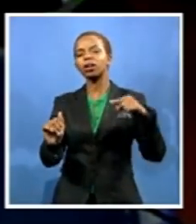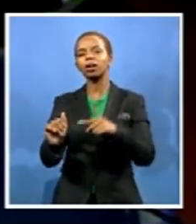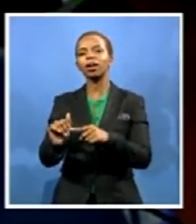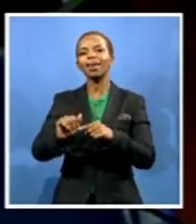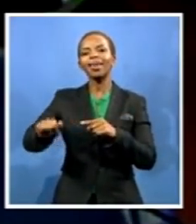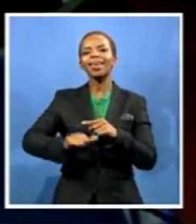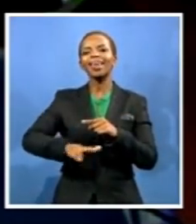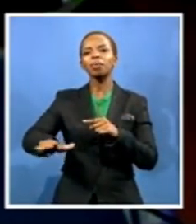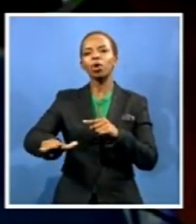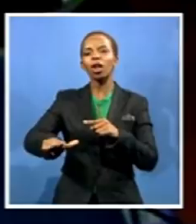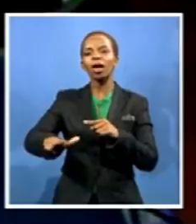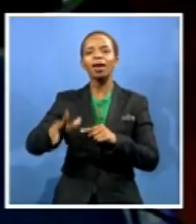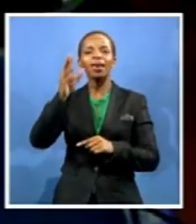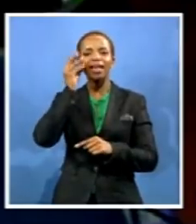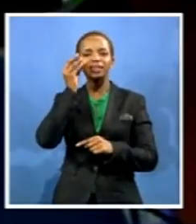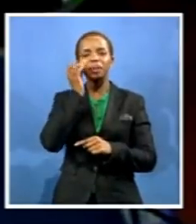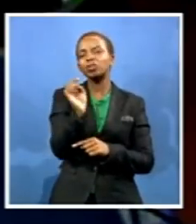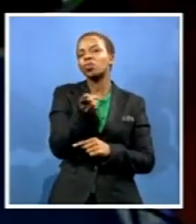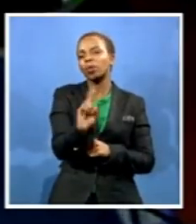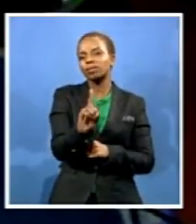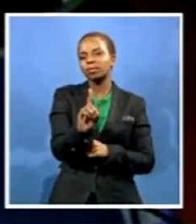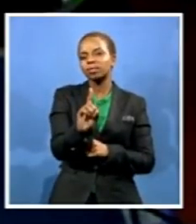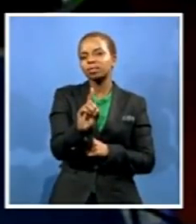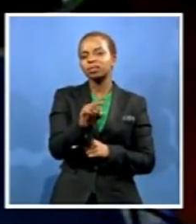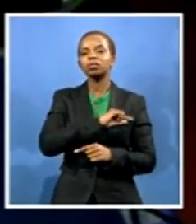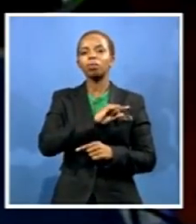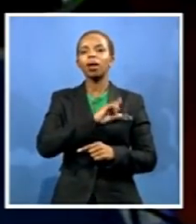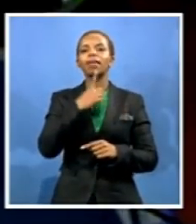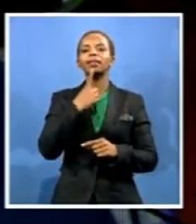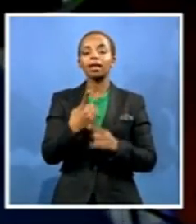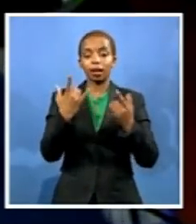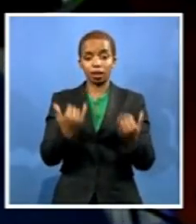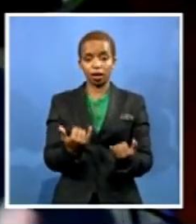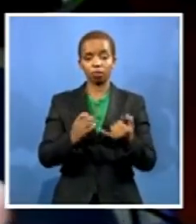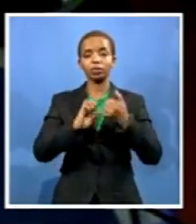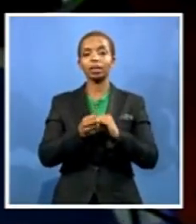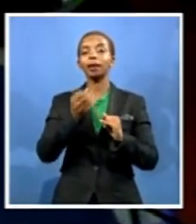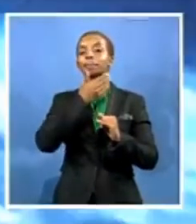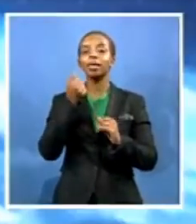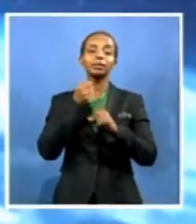to try to best control COVID-19, and how is this knowledge being applied?